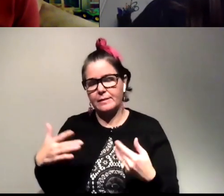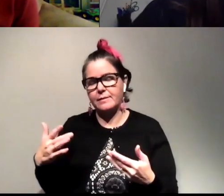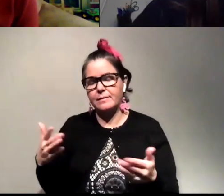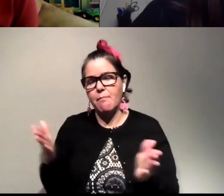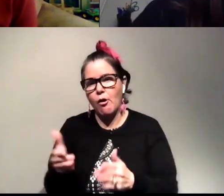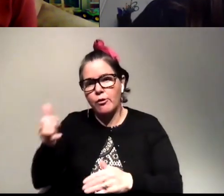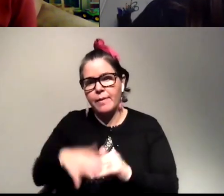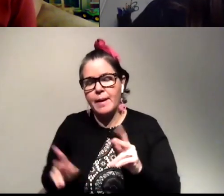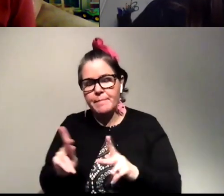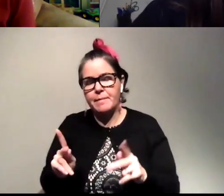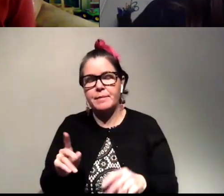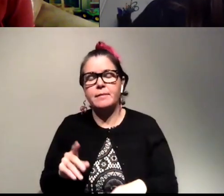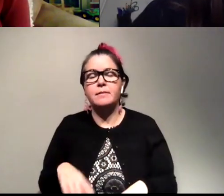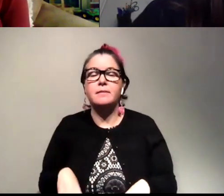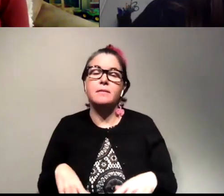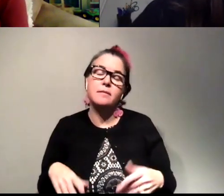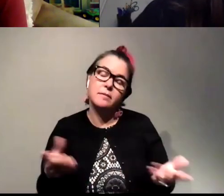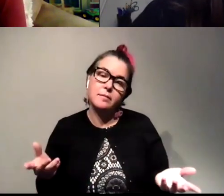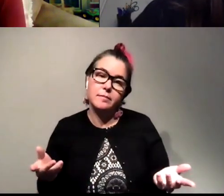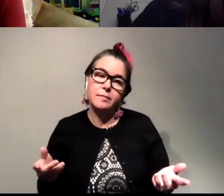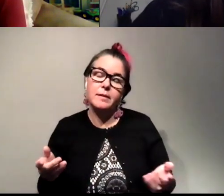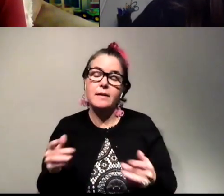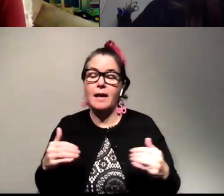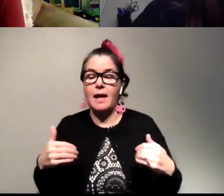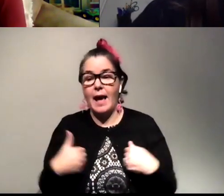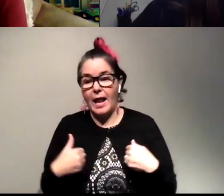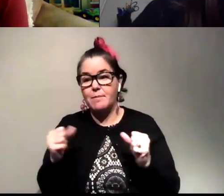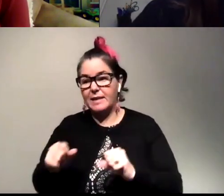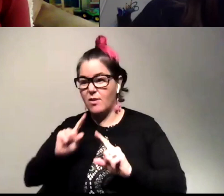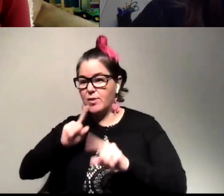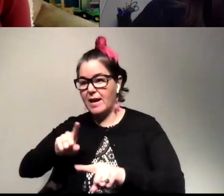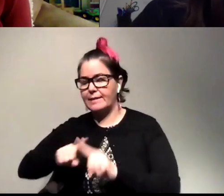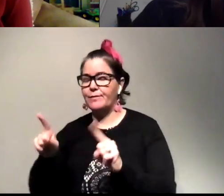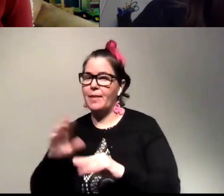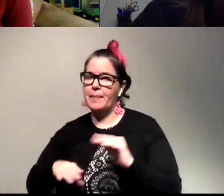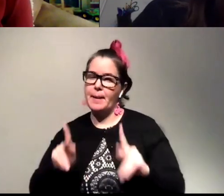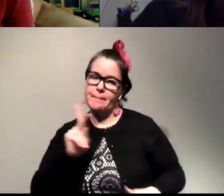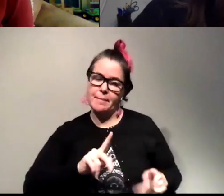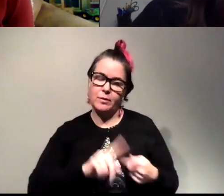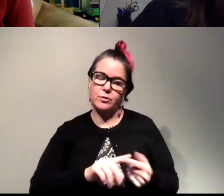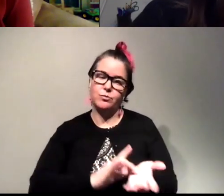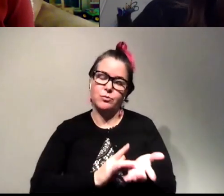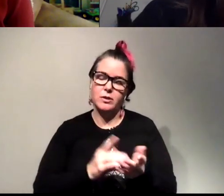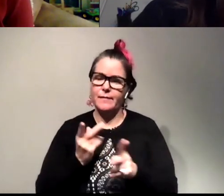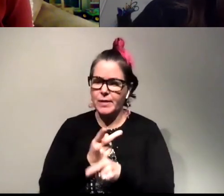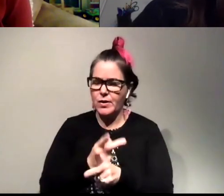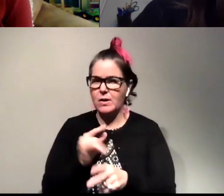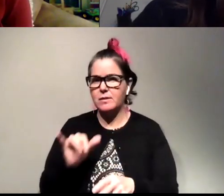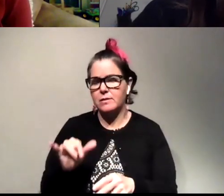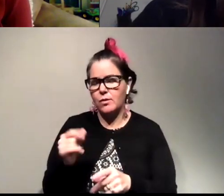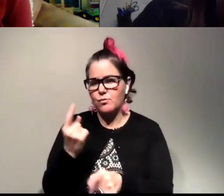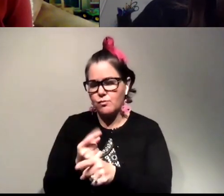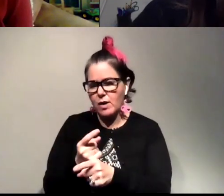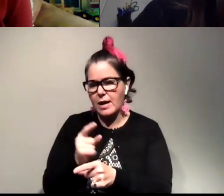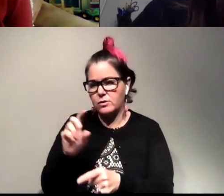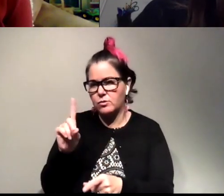people, although animals can react to some drugs differently. So, figure out the right